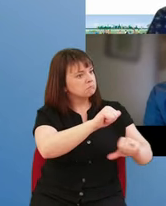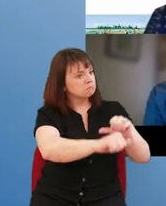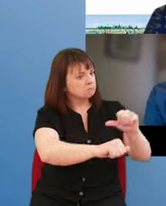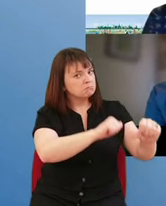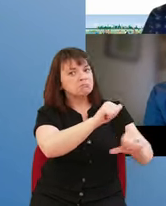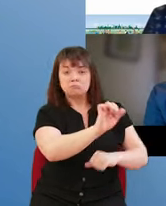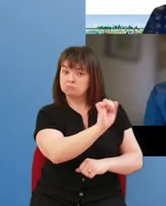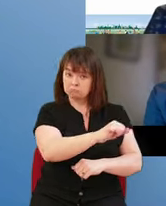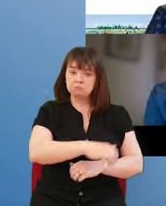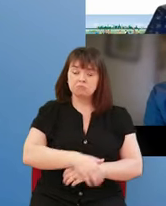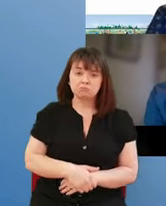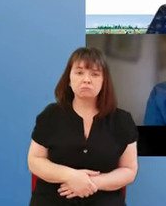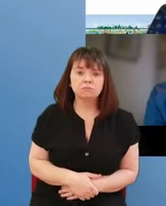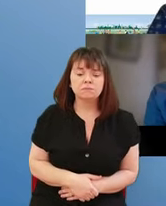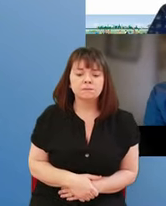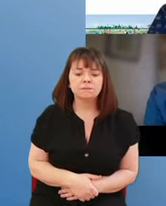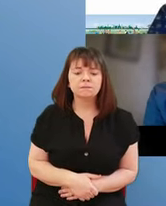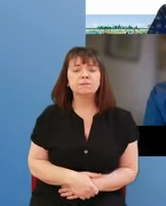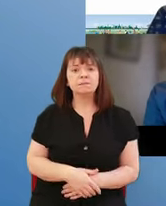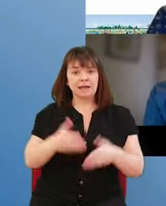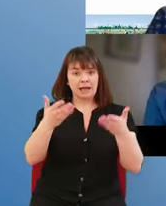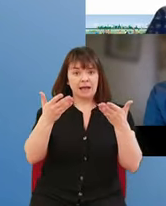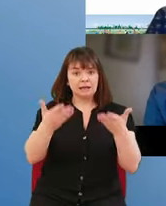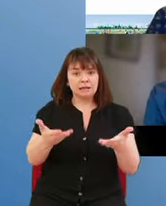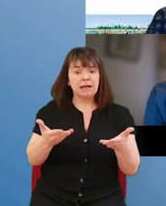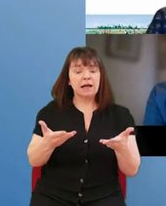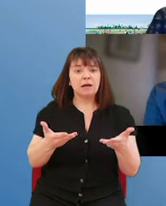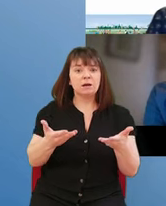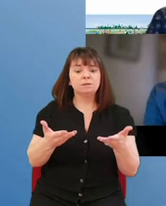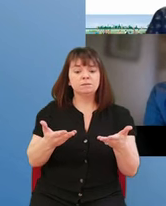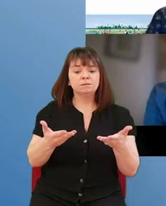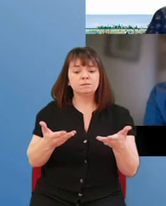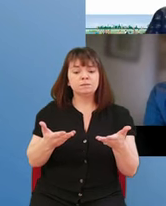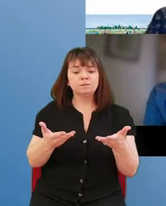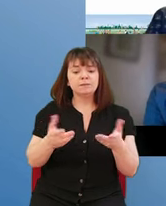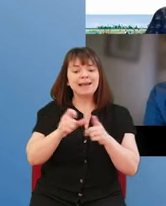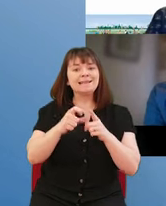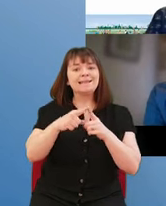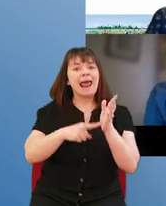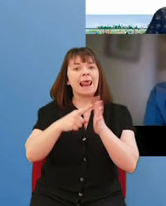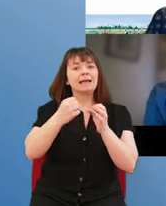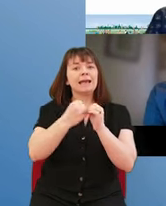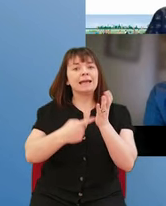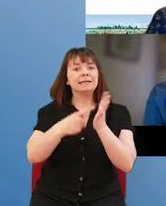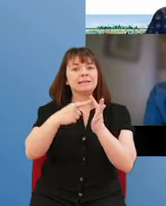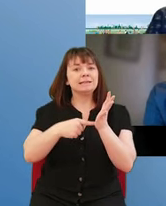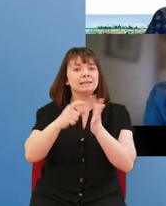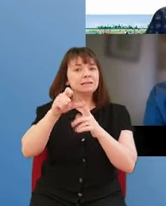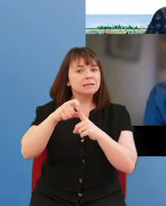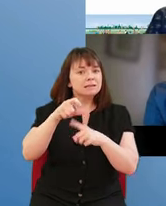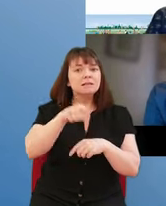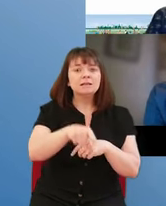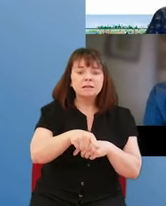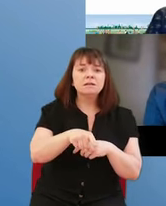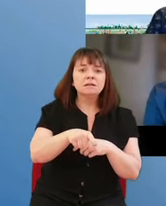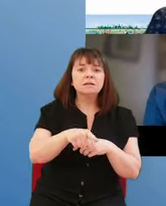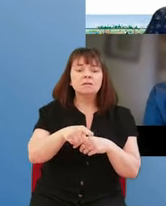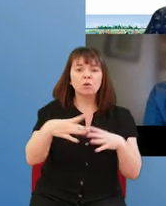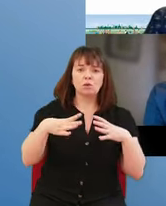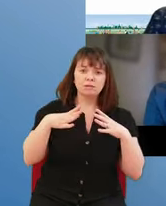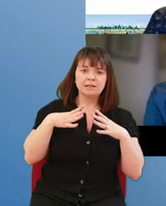looked at before, of the Norwich APMS contract, favourable rent revaluations being offset